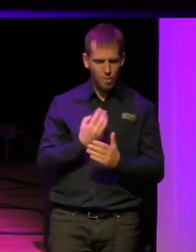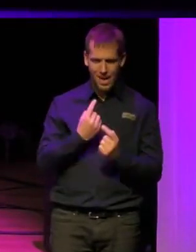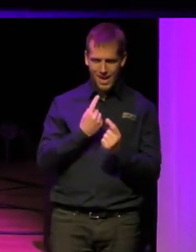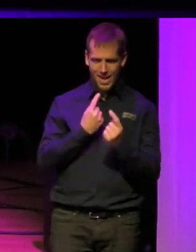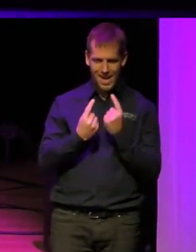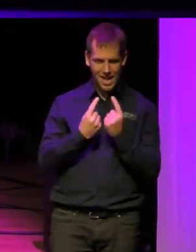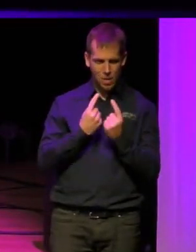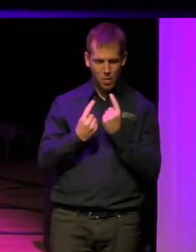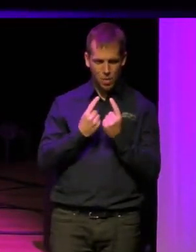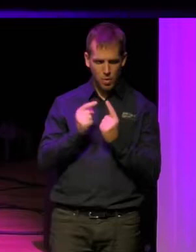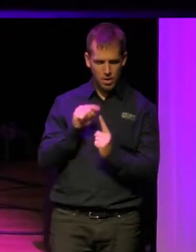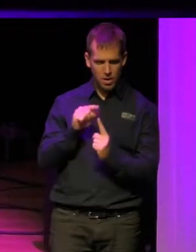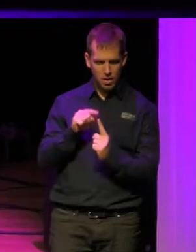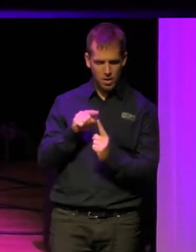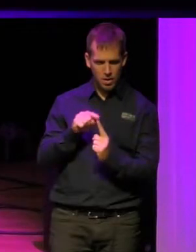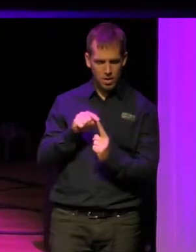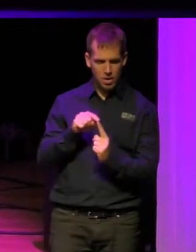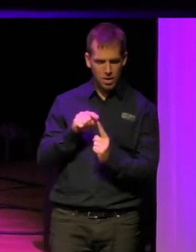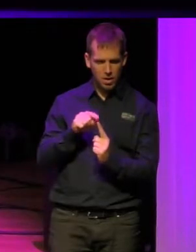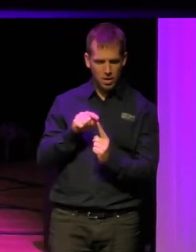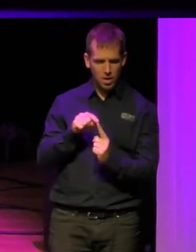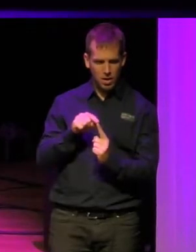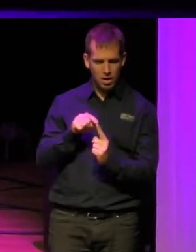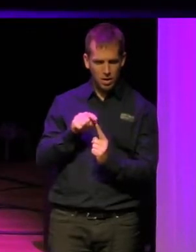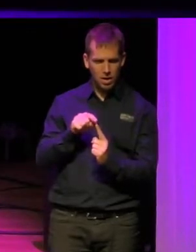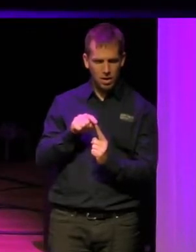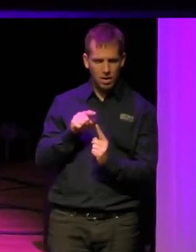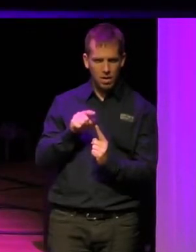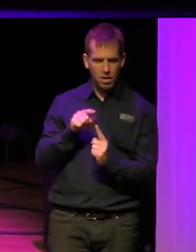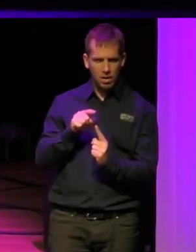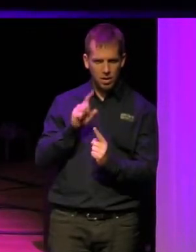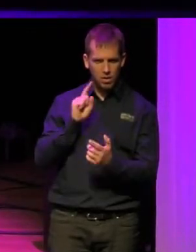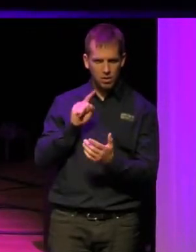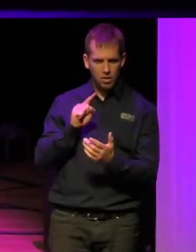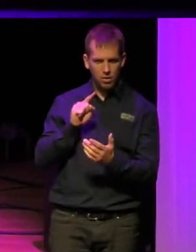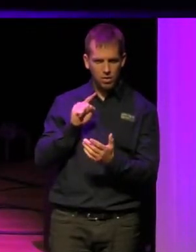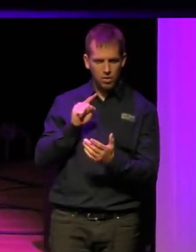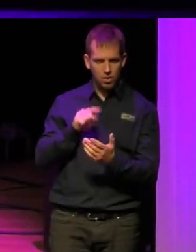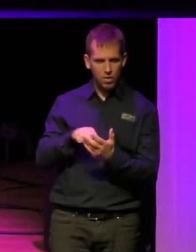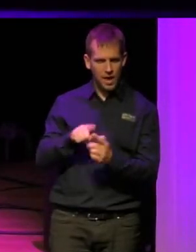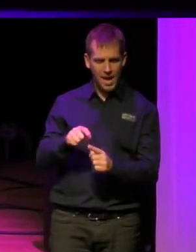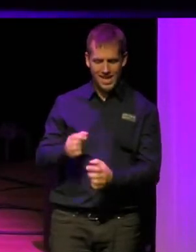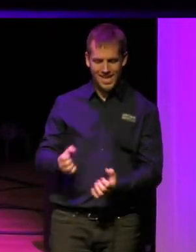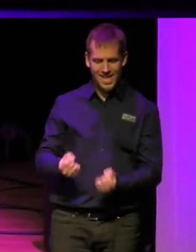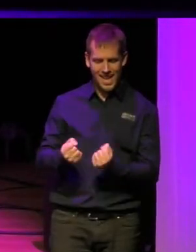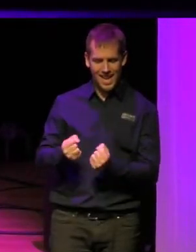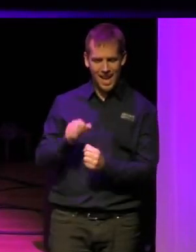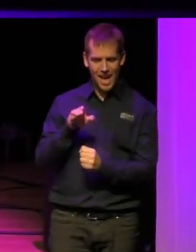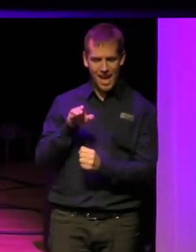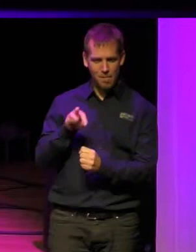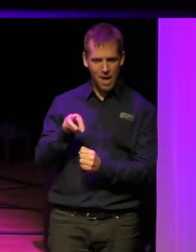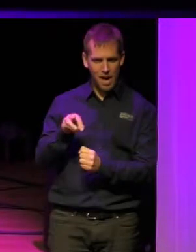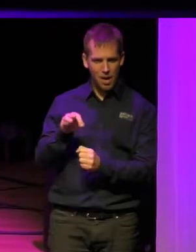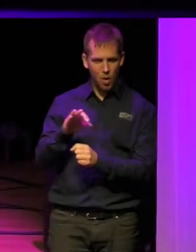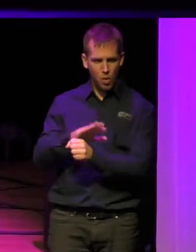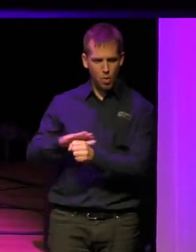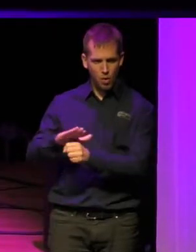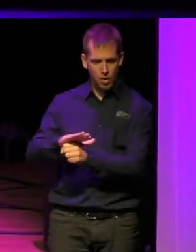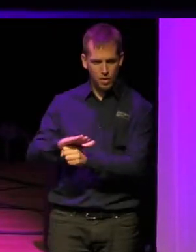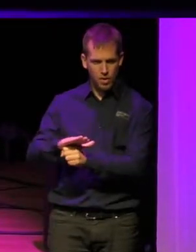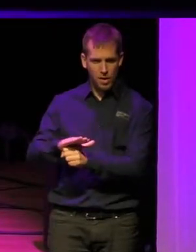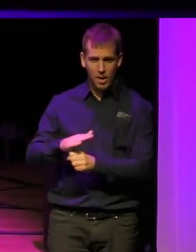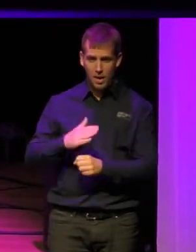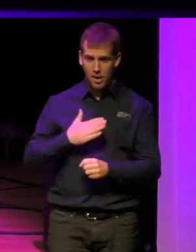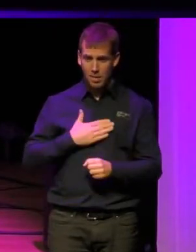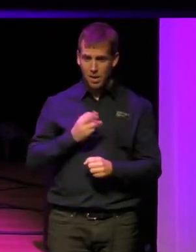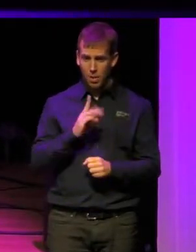dialogue about strengthening and deepening democracy. For Sweden, my advice is you're